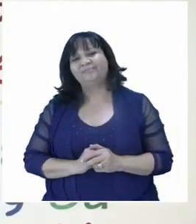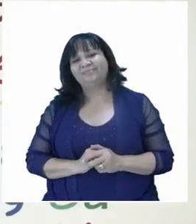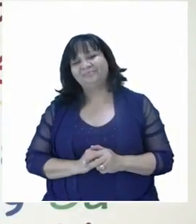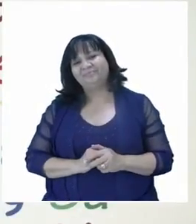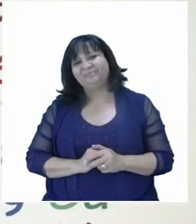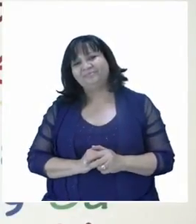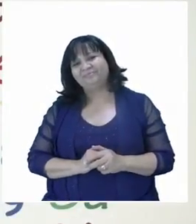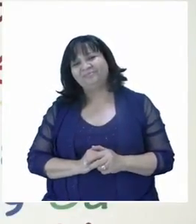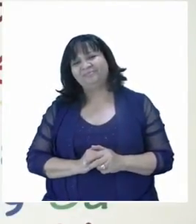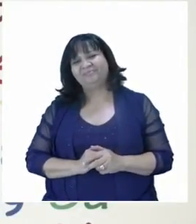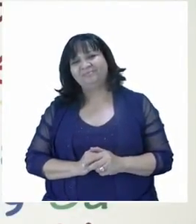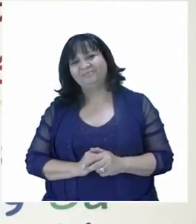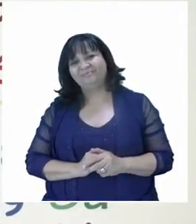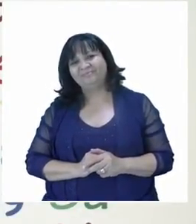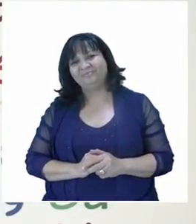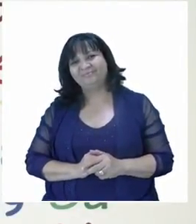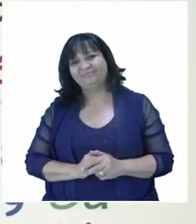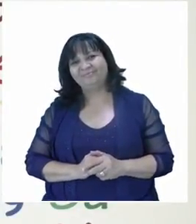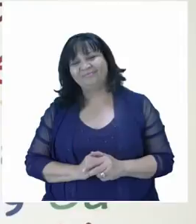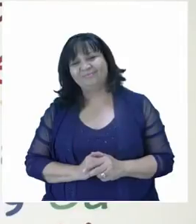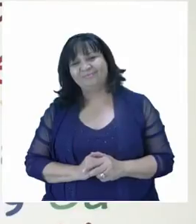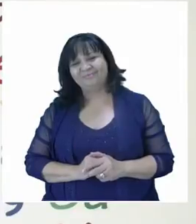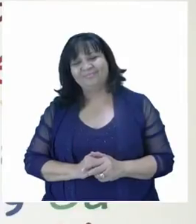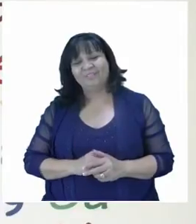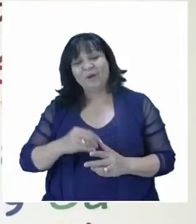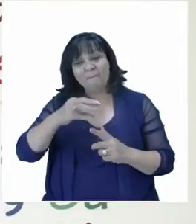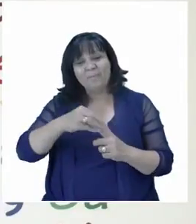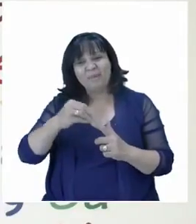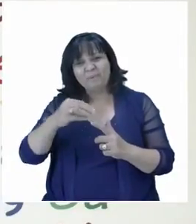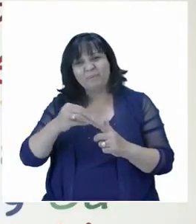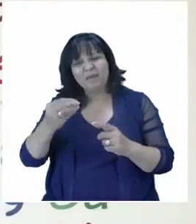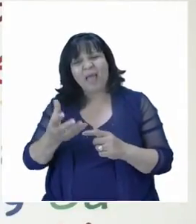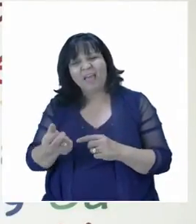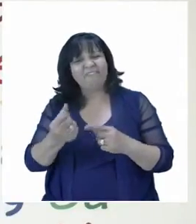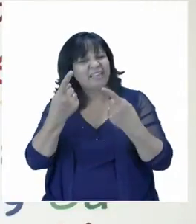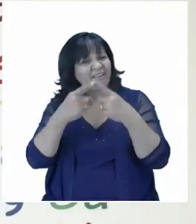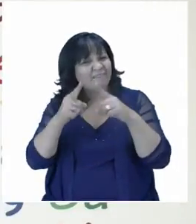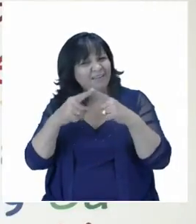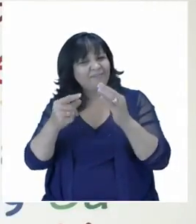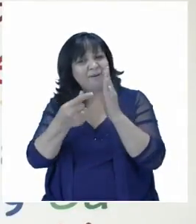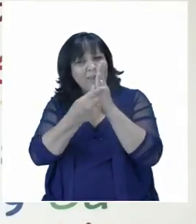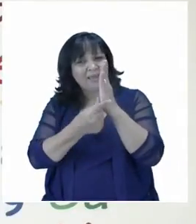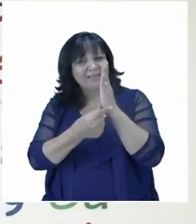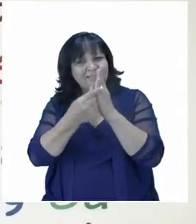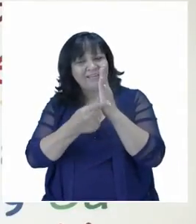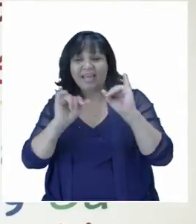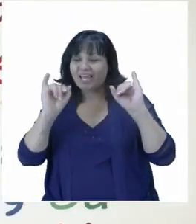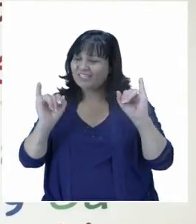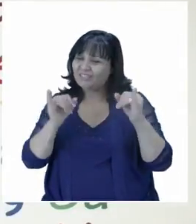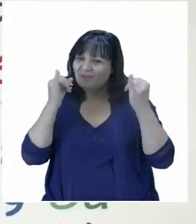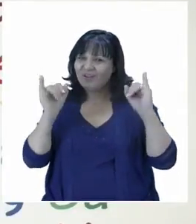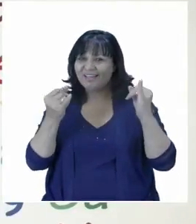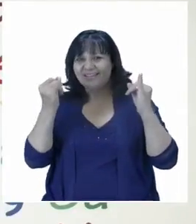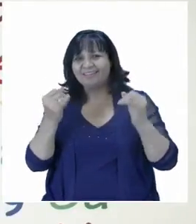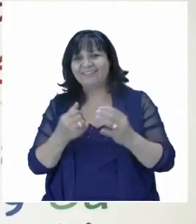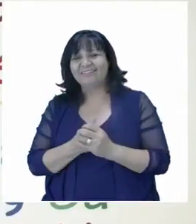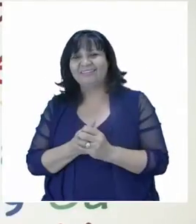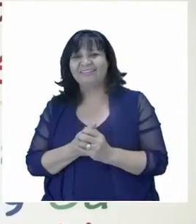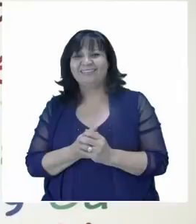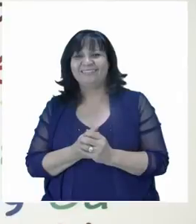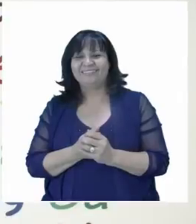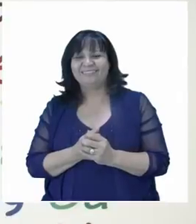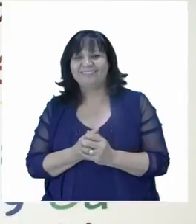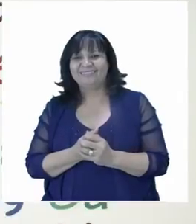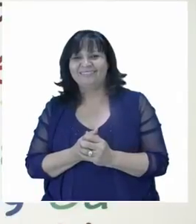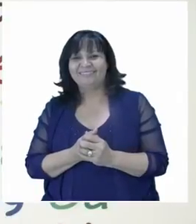many pictures in the magazine that you can choose from. Have fun, and I will see you just now